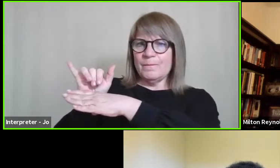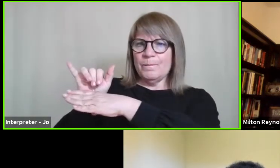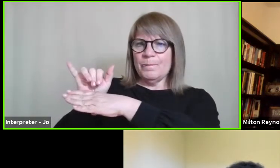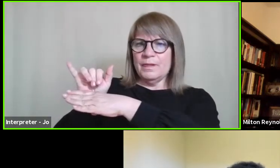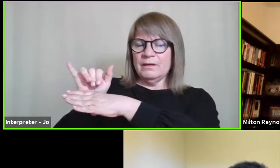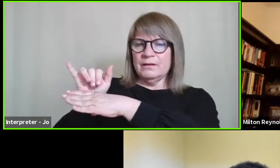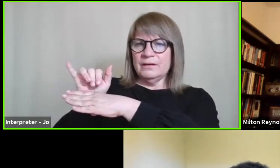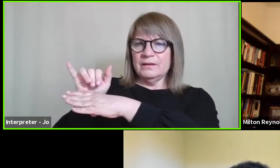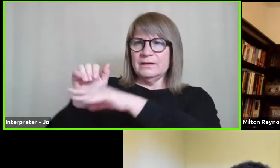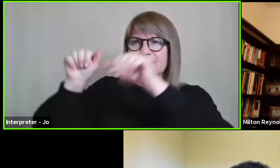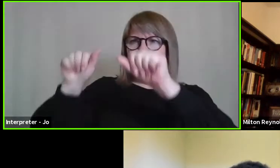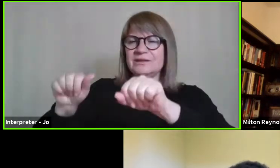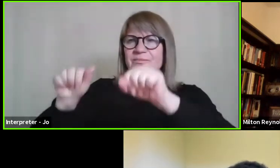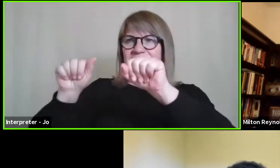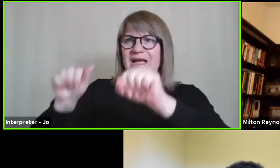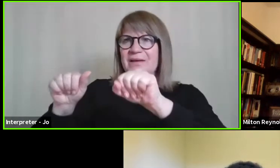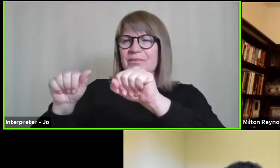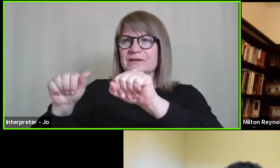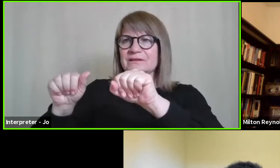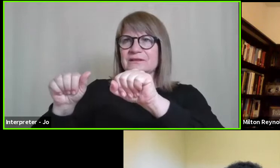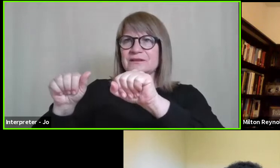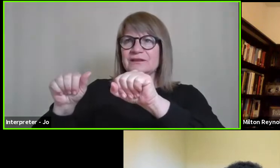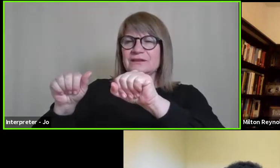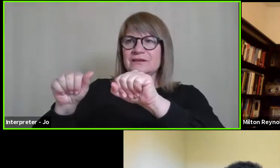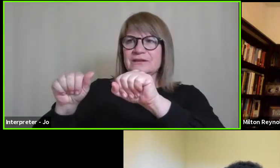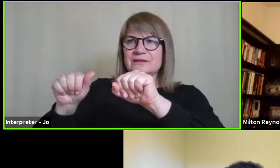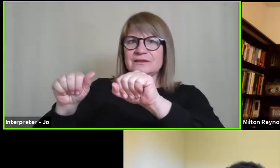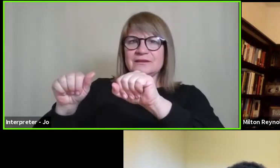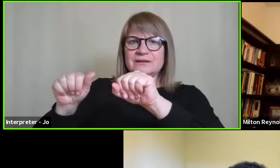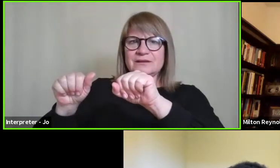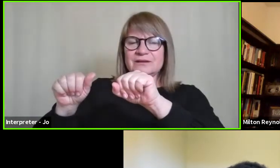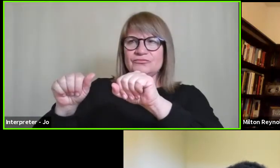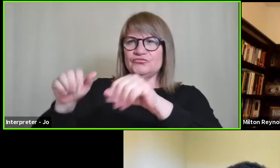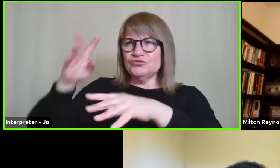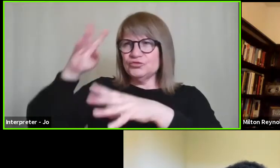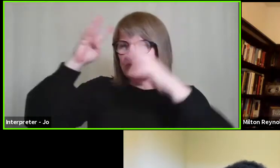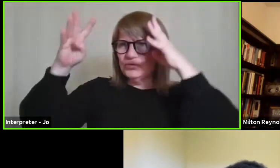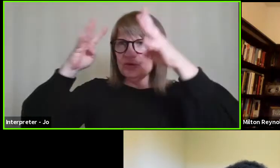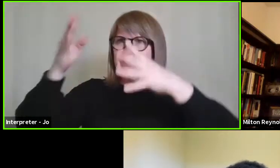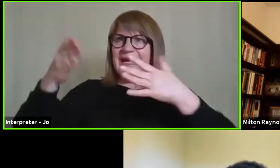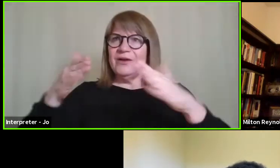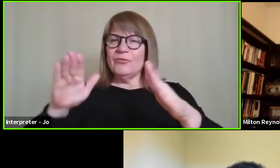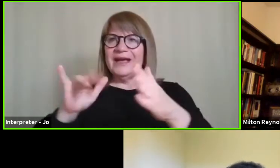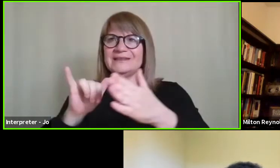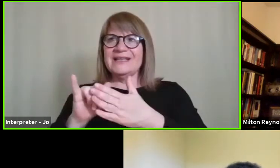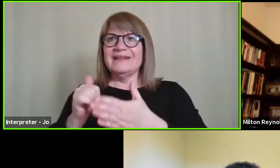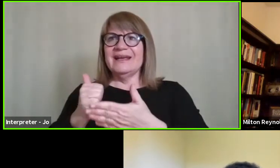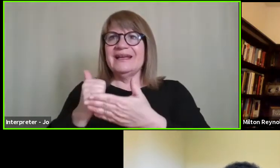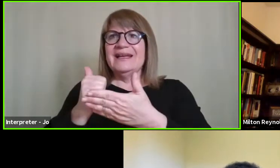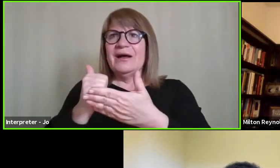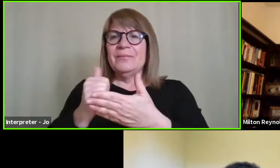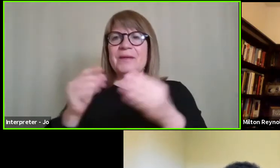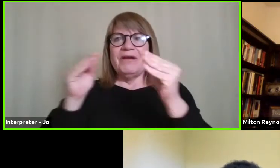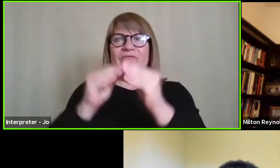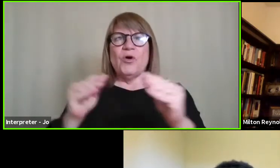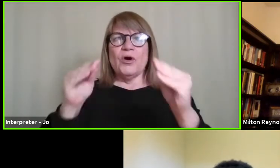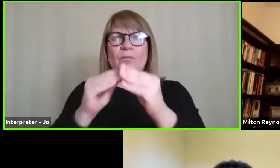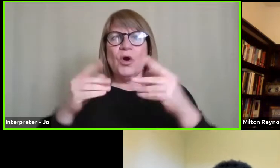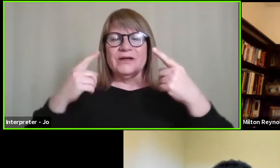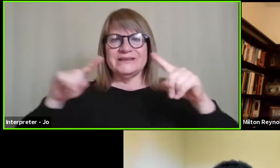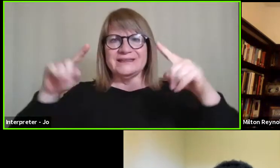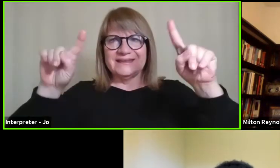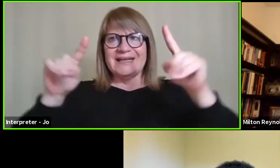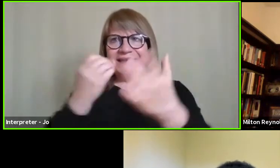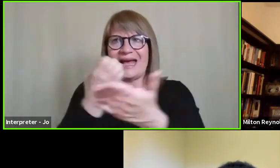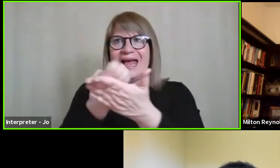uh create what they believe to be that a population that can help them drive their further economic success um and um you know as we were